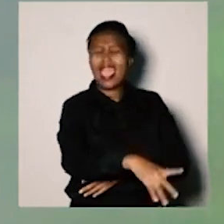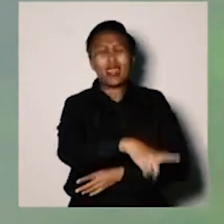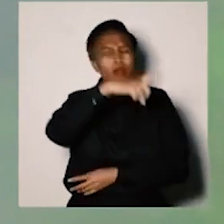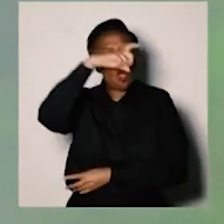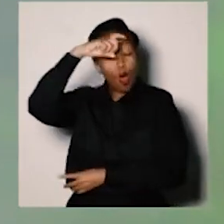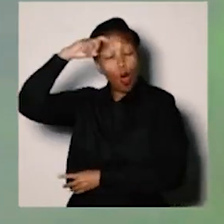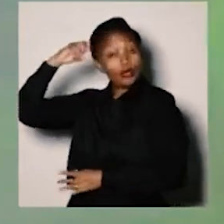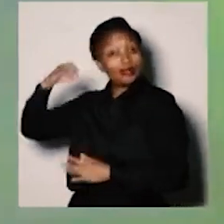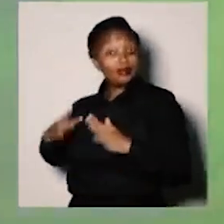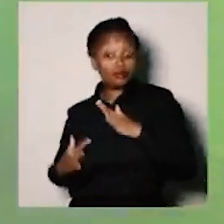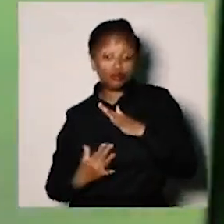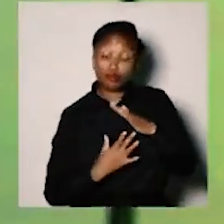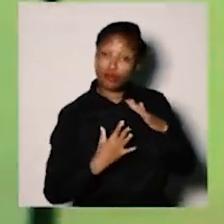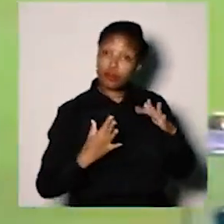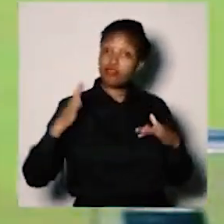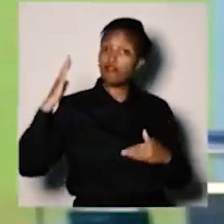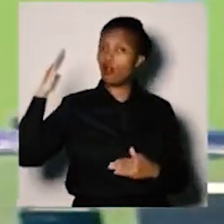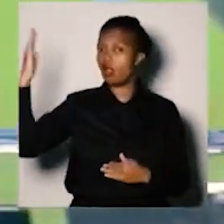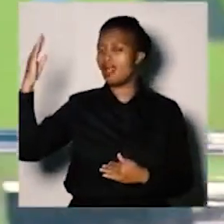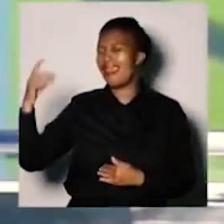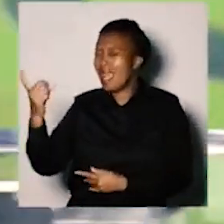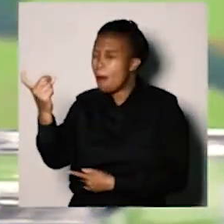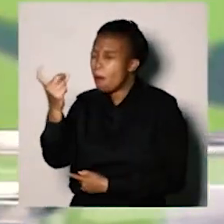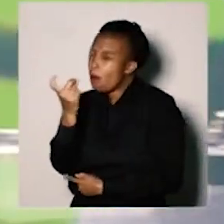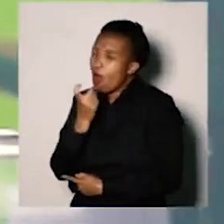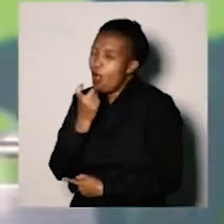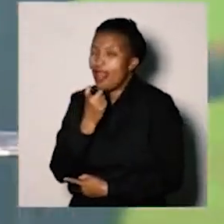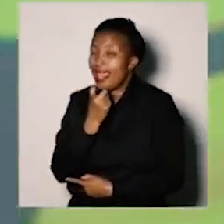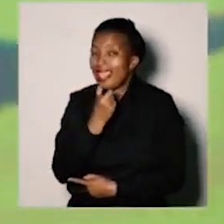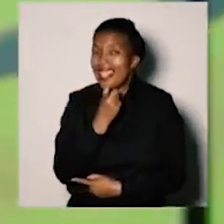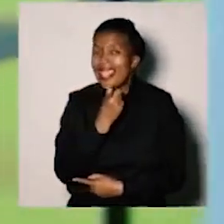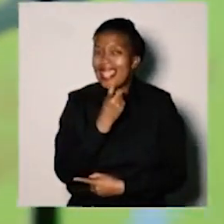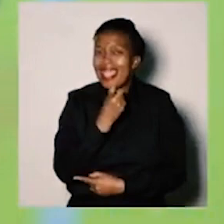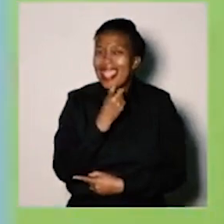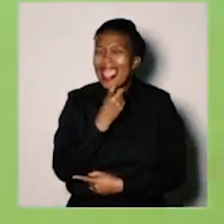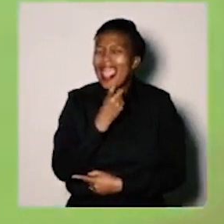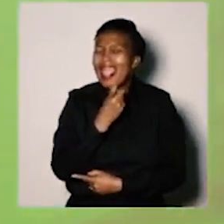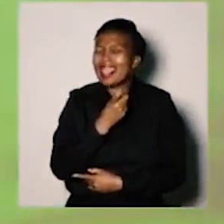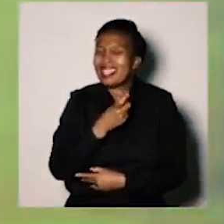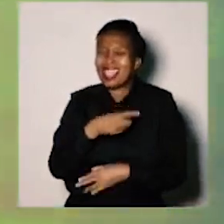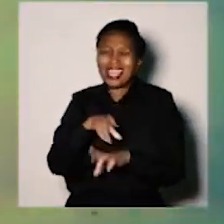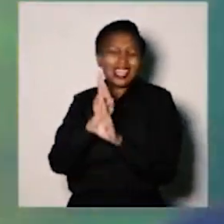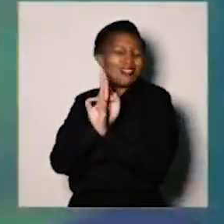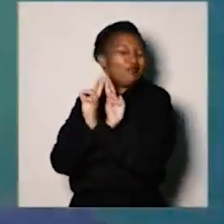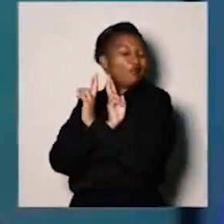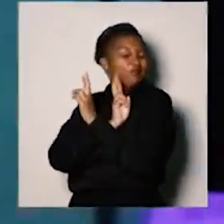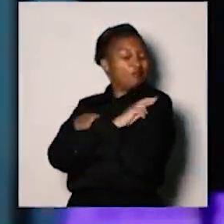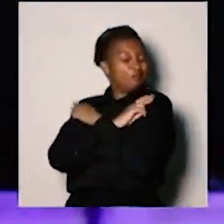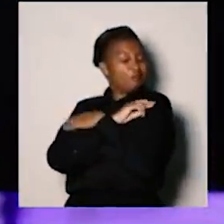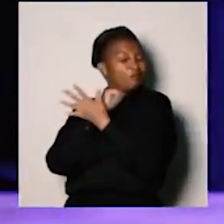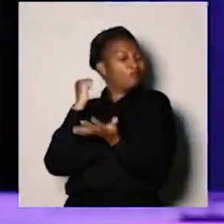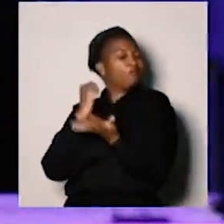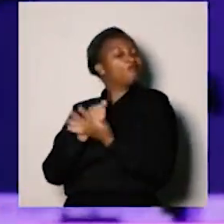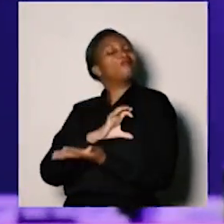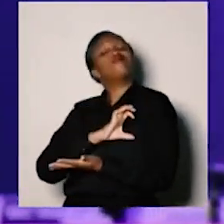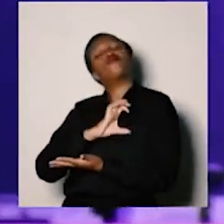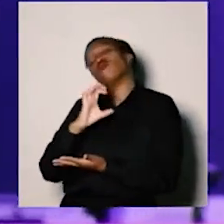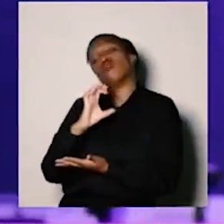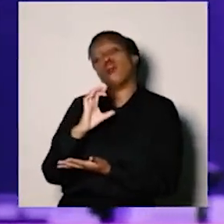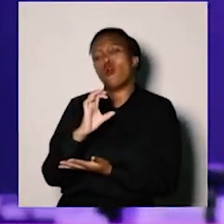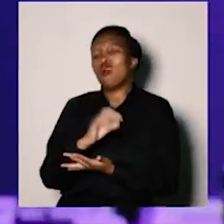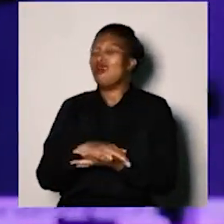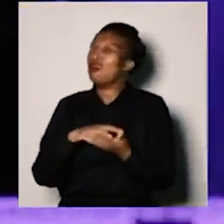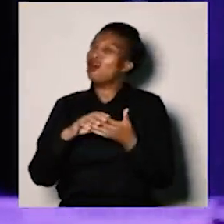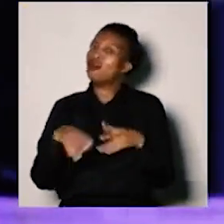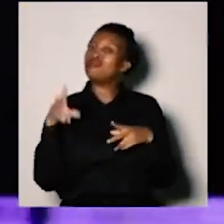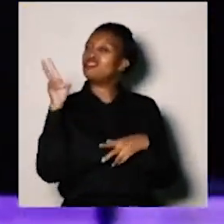Christian. I'm calling upon the passive Christian who has only been a